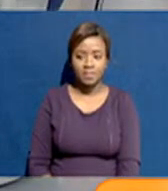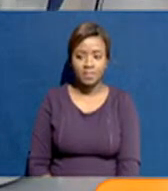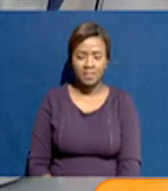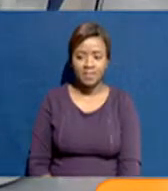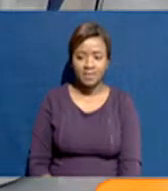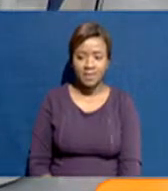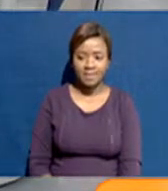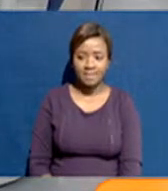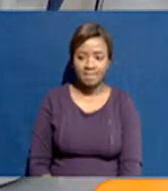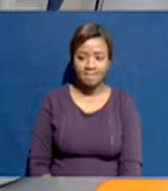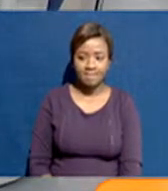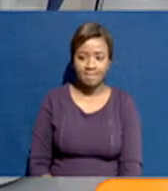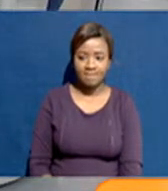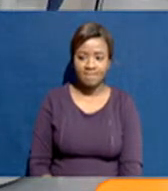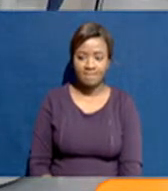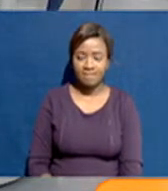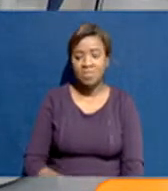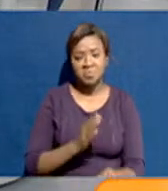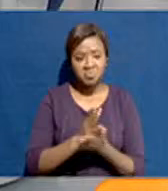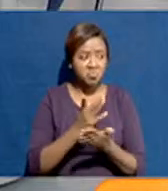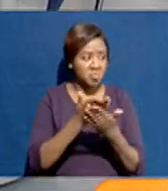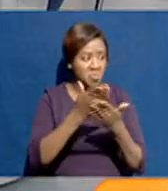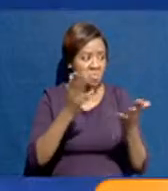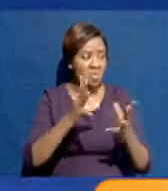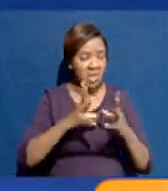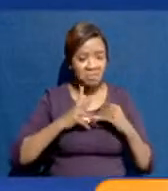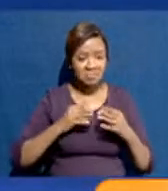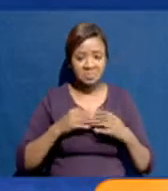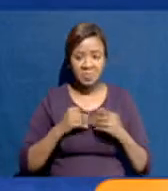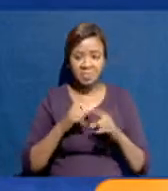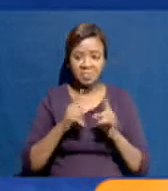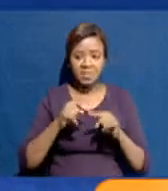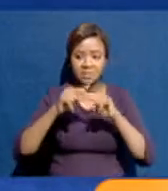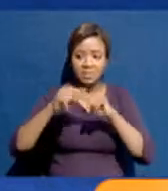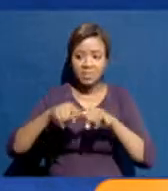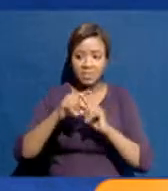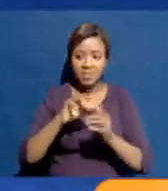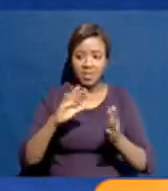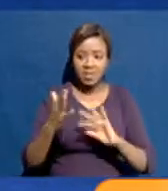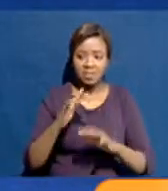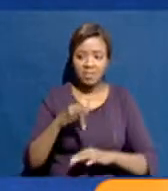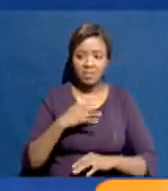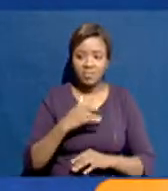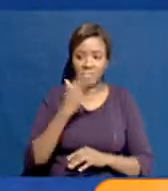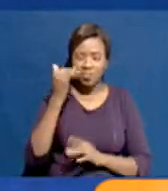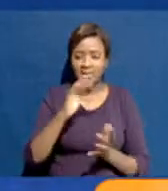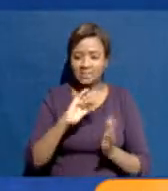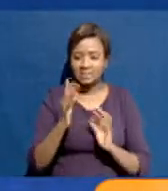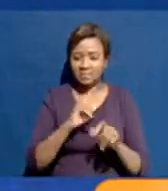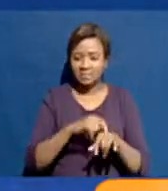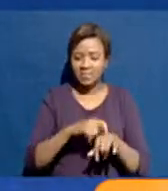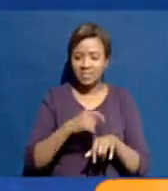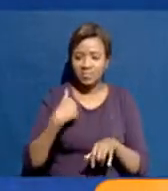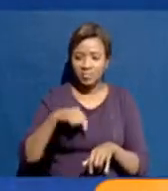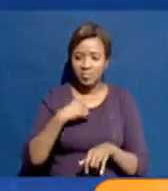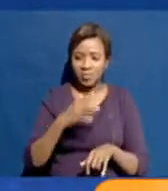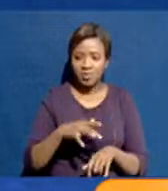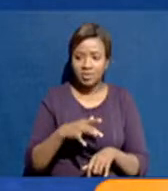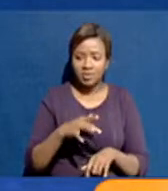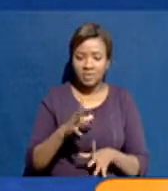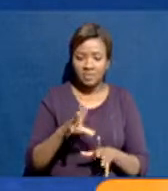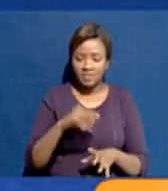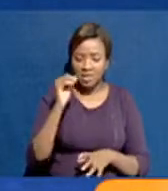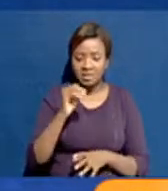It depends on how the message is given. Most of the time, you find that the message that is being given to the young people is in form of